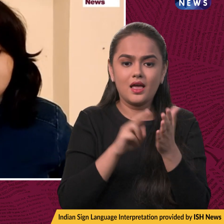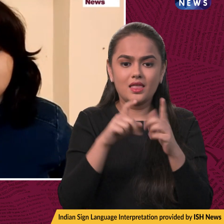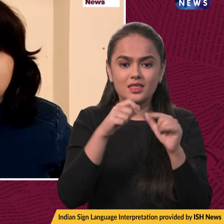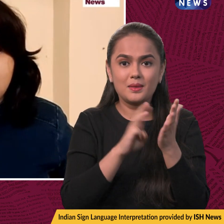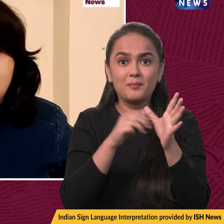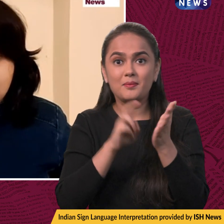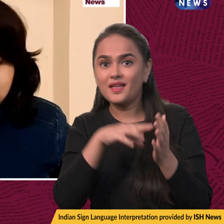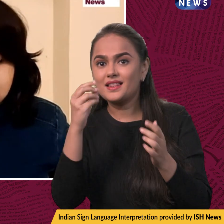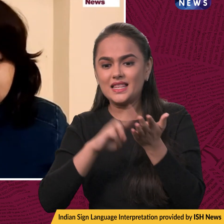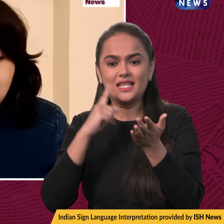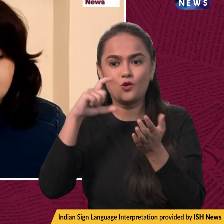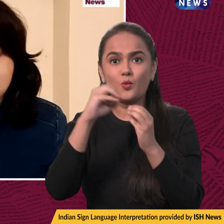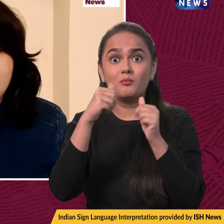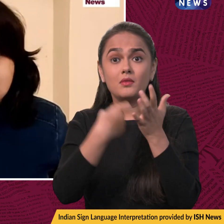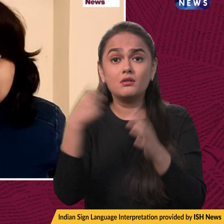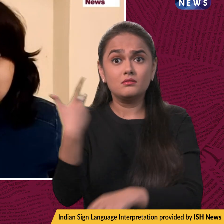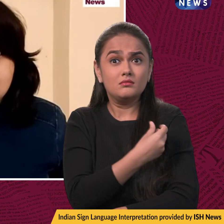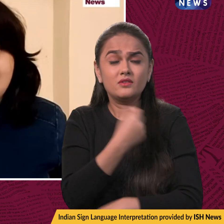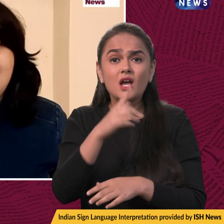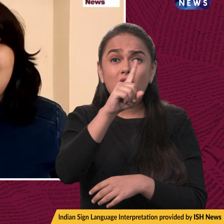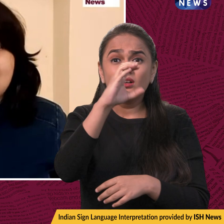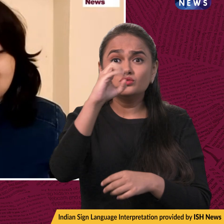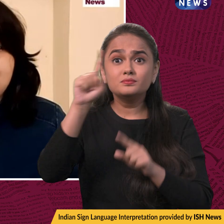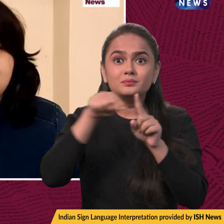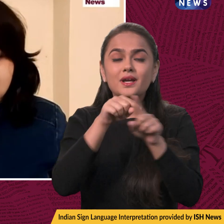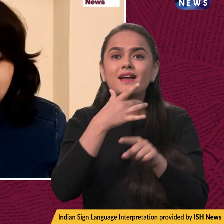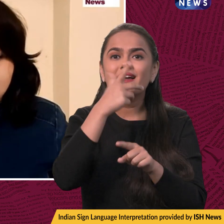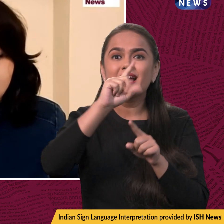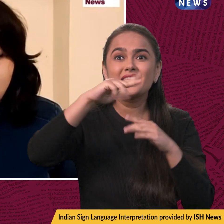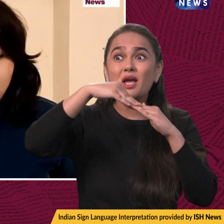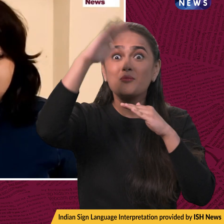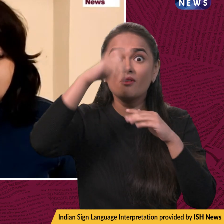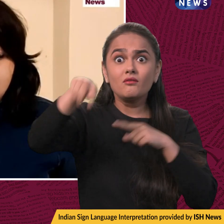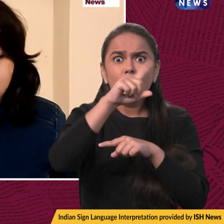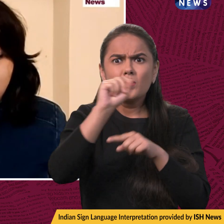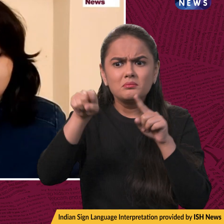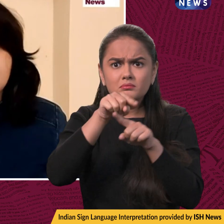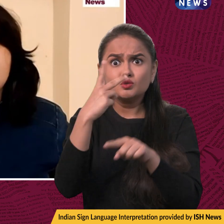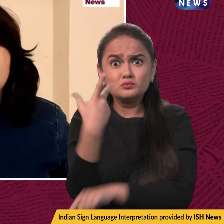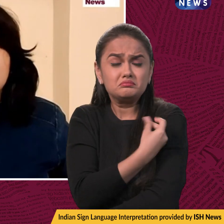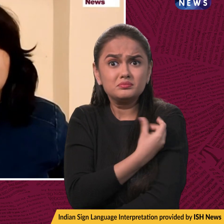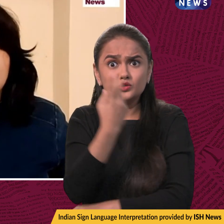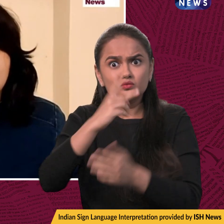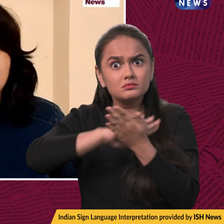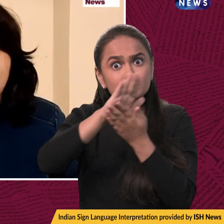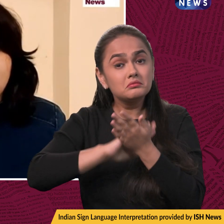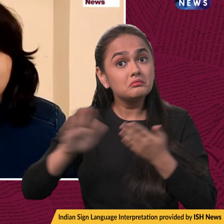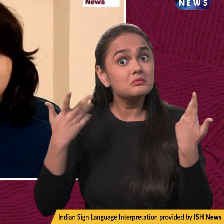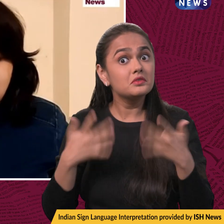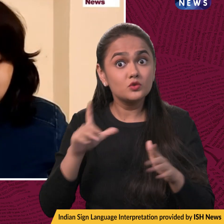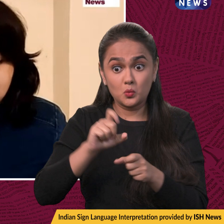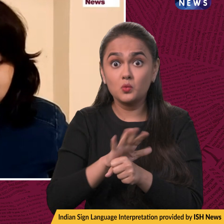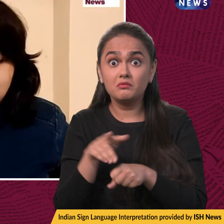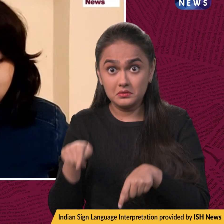Andaman and Nicobar Islands has vaccinated 100% of its adult population with both the doses of